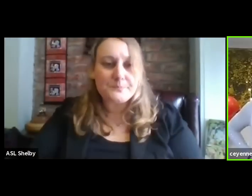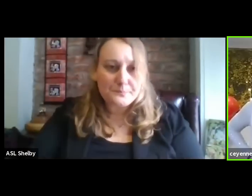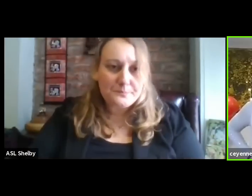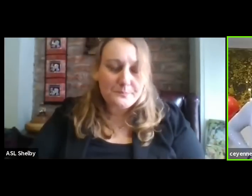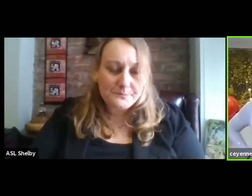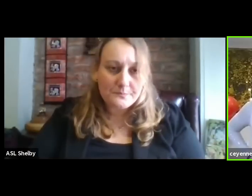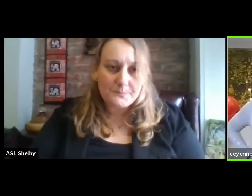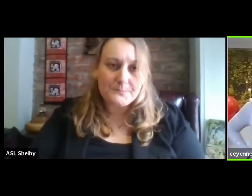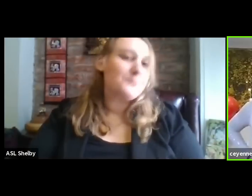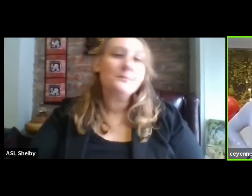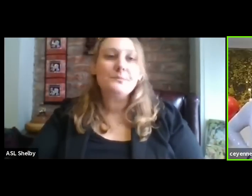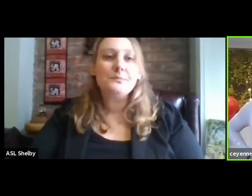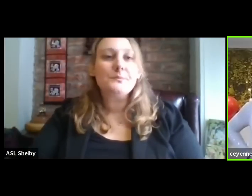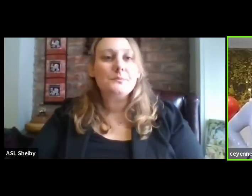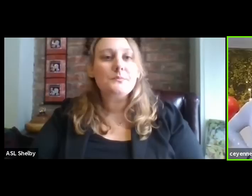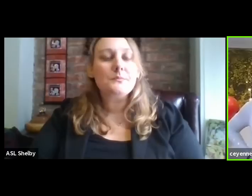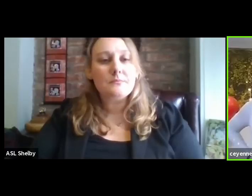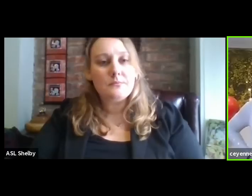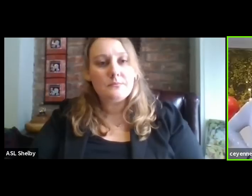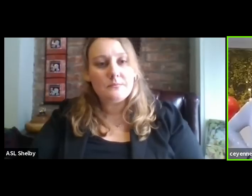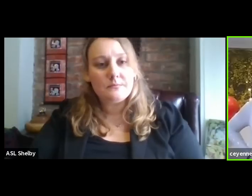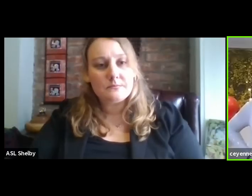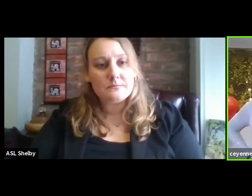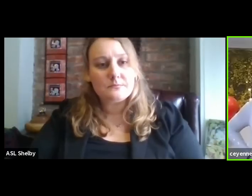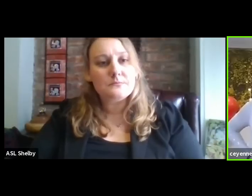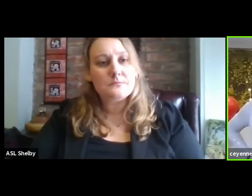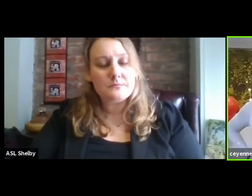Another step out on faith kind of moment,